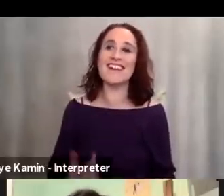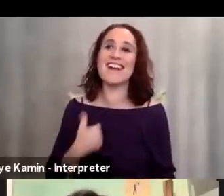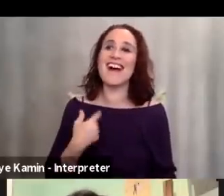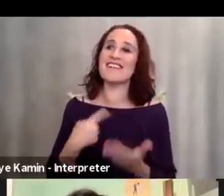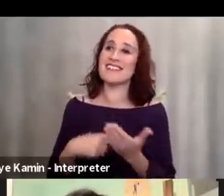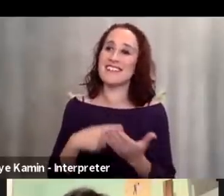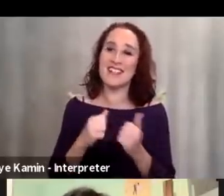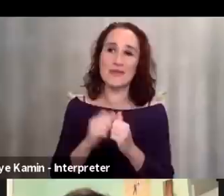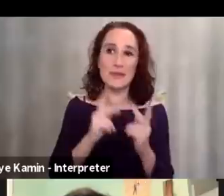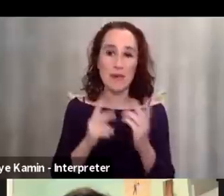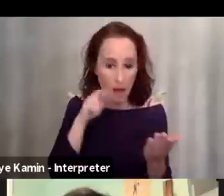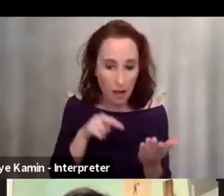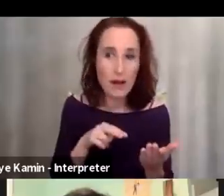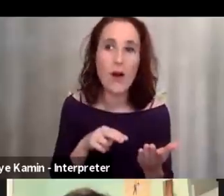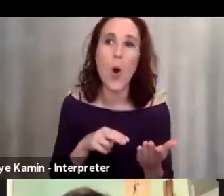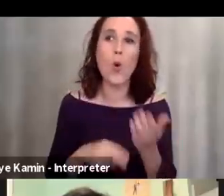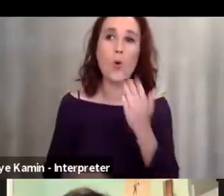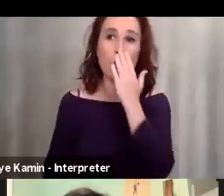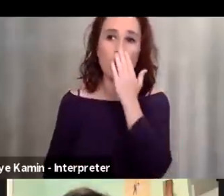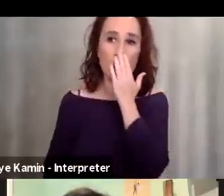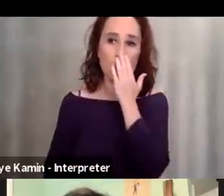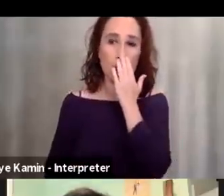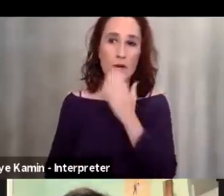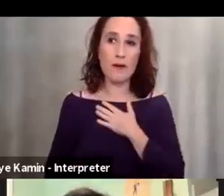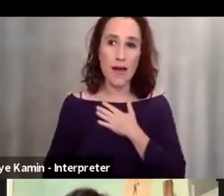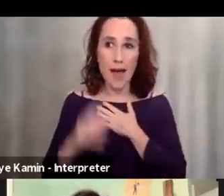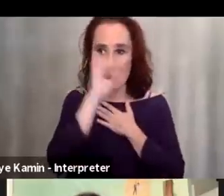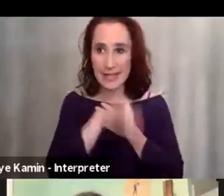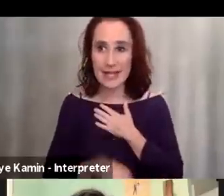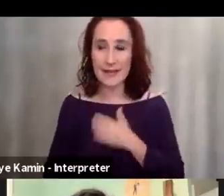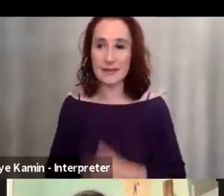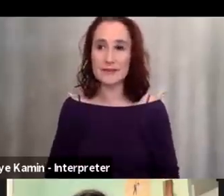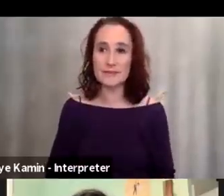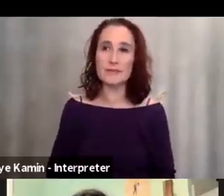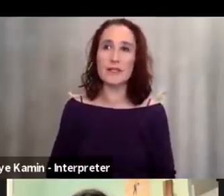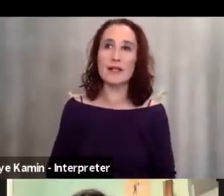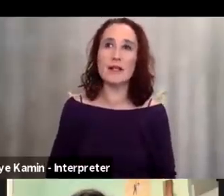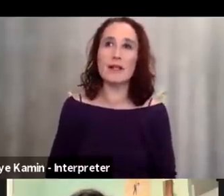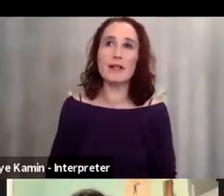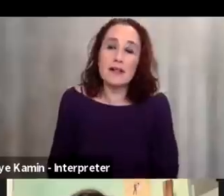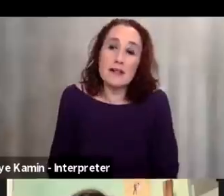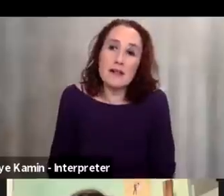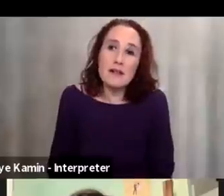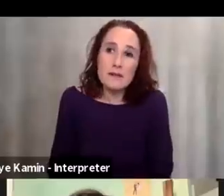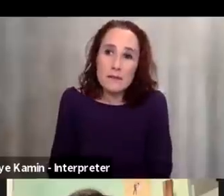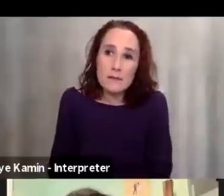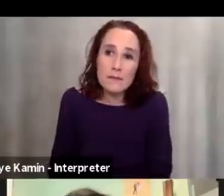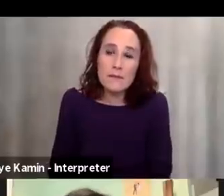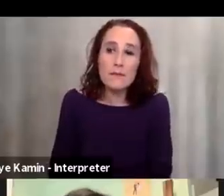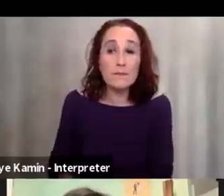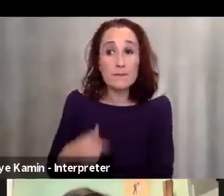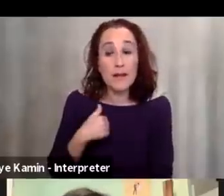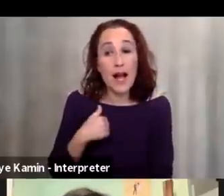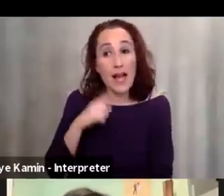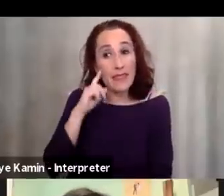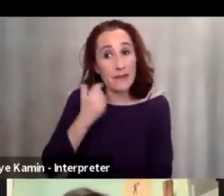where I see like, oh, I miss that. And I think of myself as someone who sees a lot, but